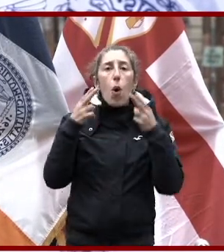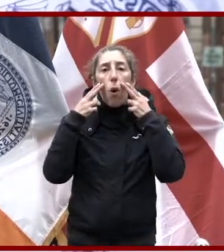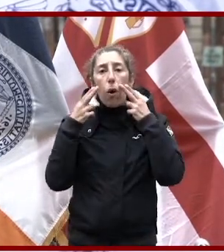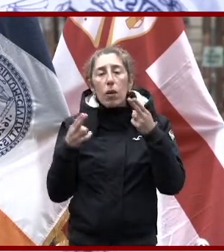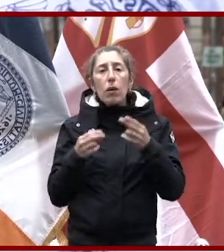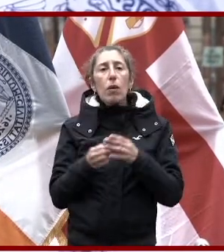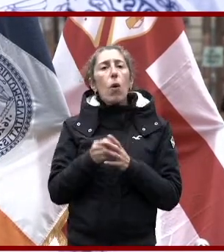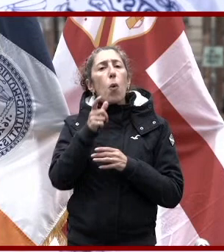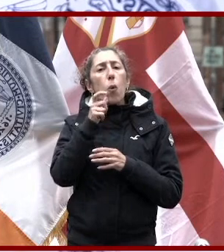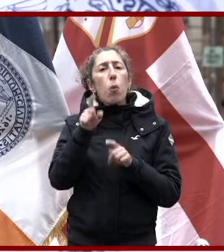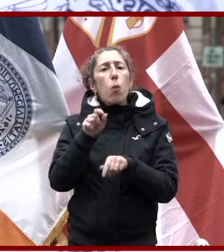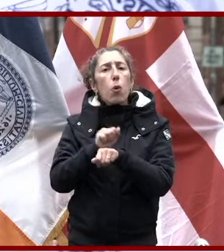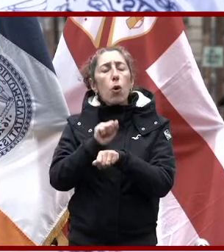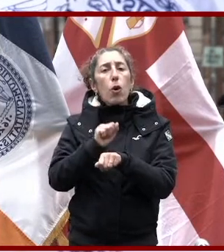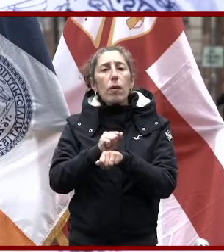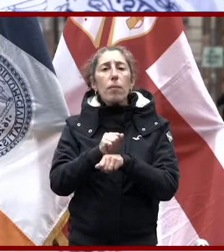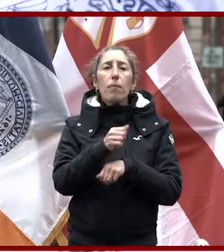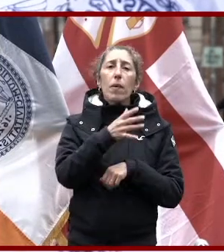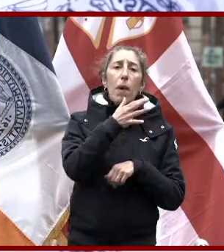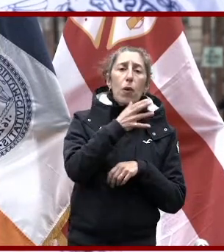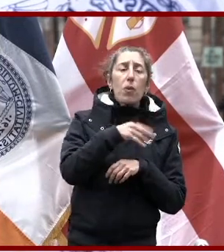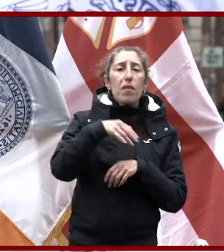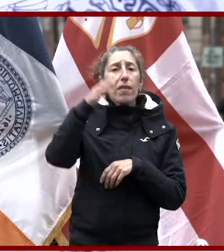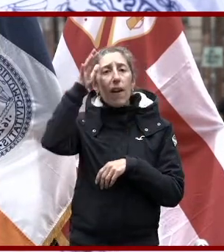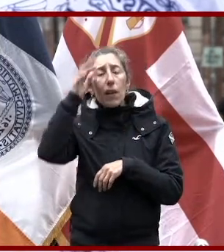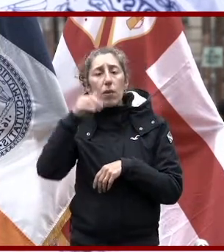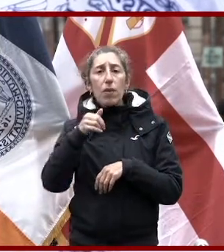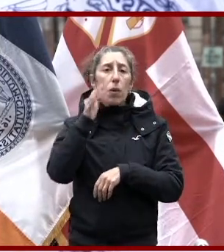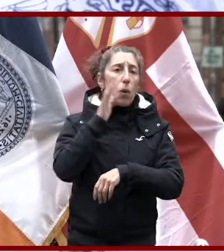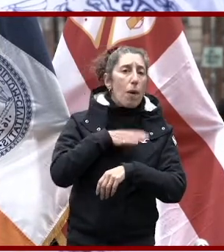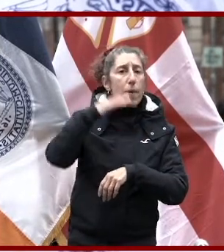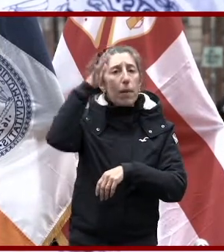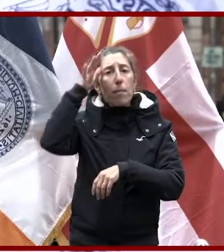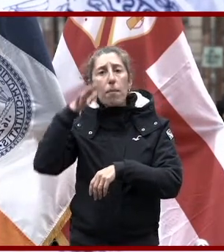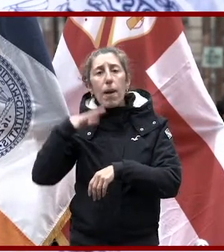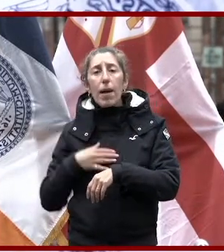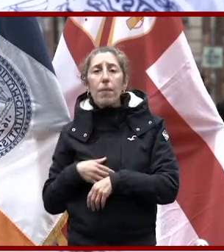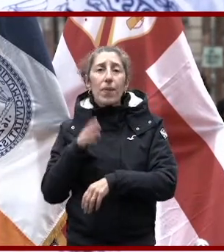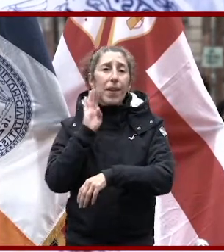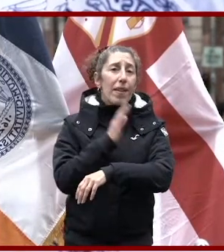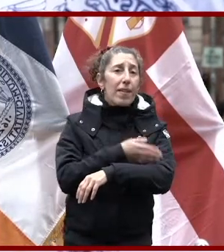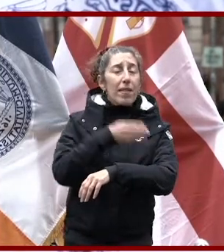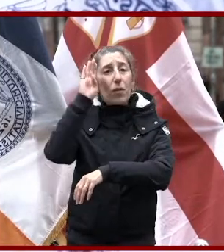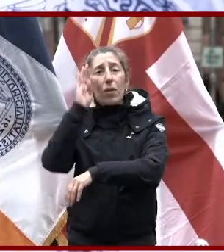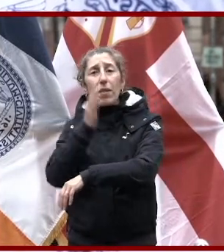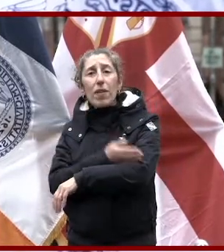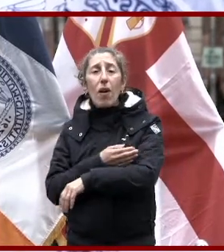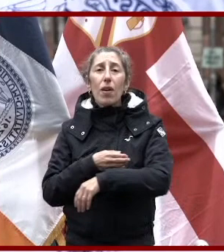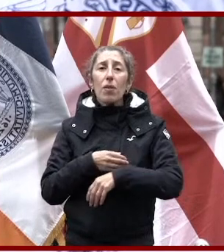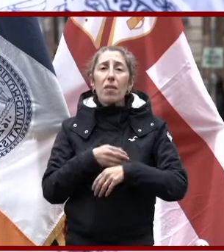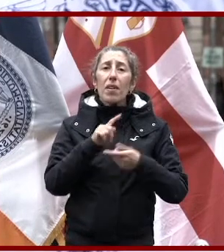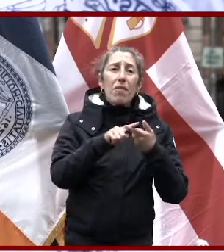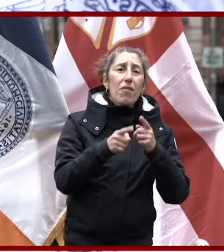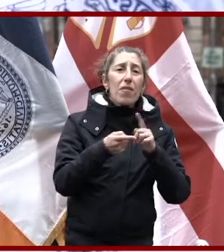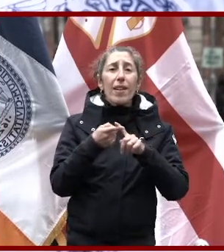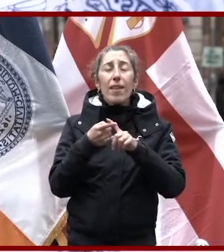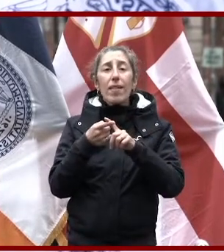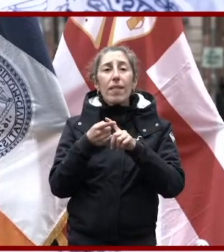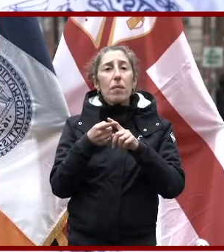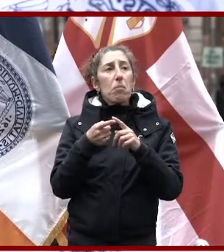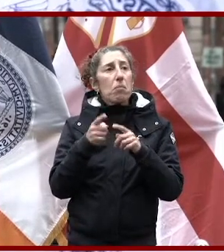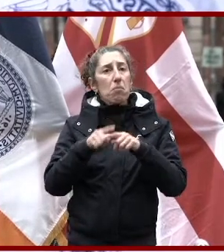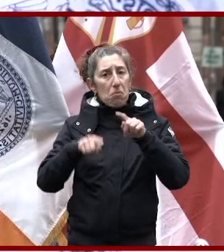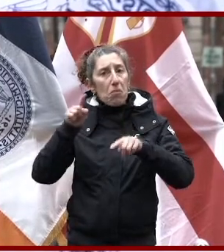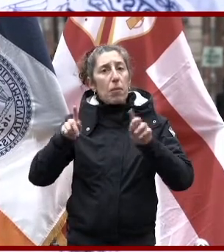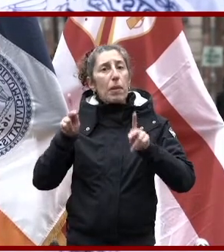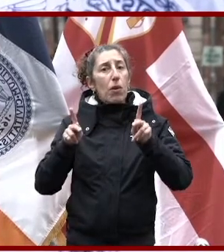uncles, sons, daughters, and friends, just like us. In essence,